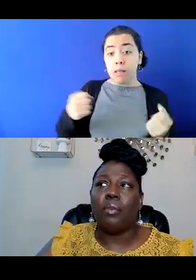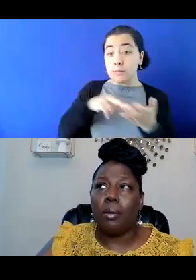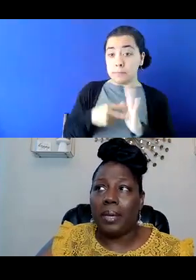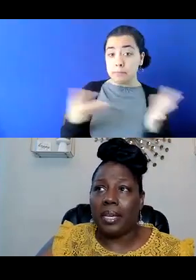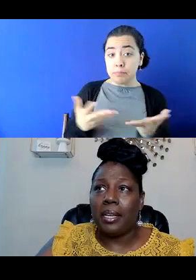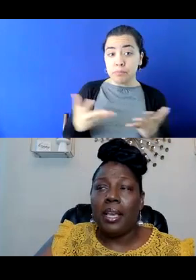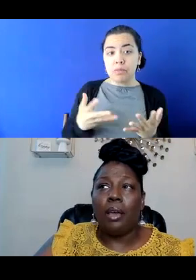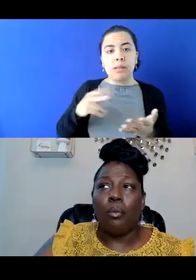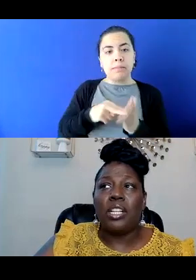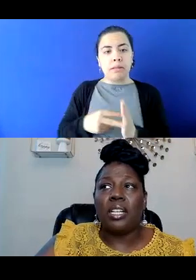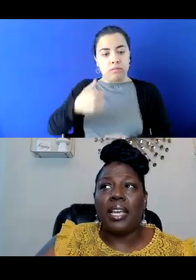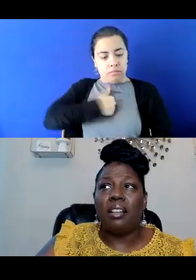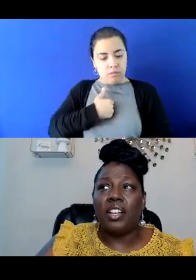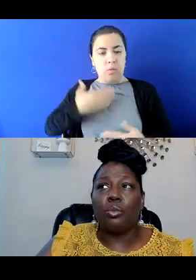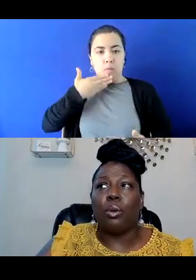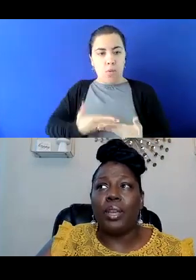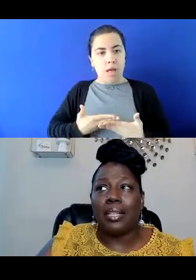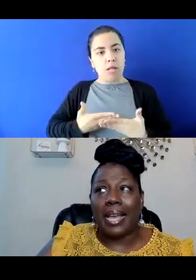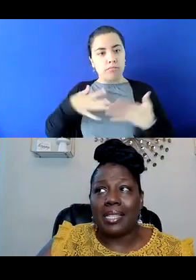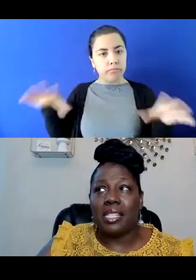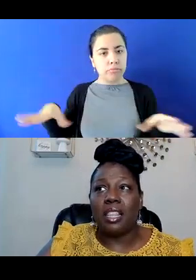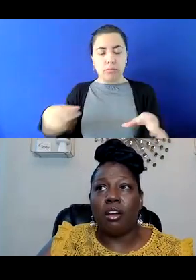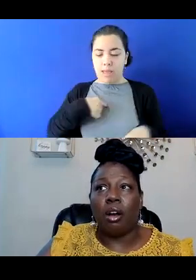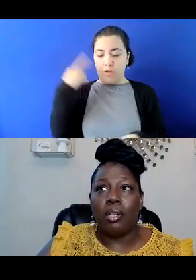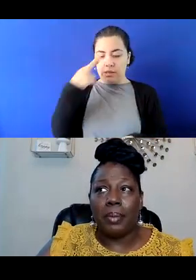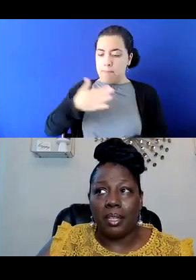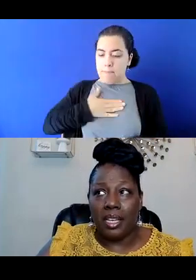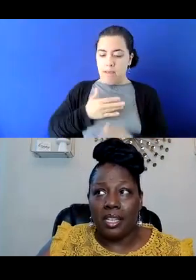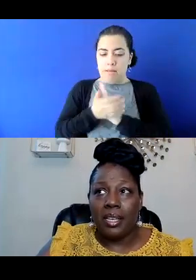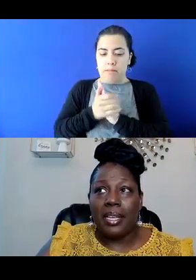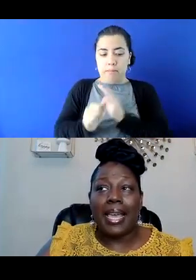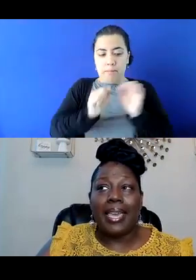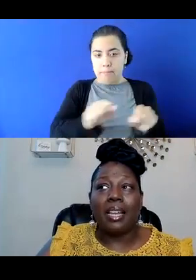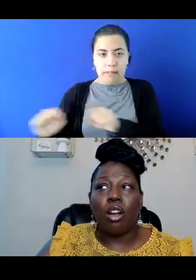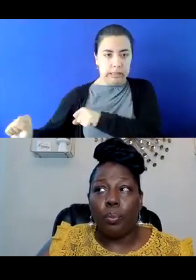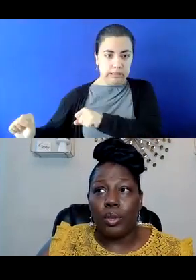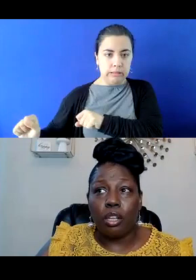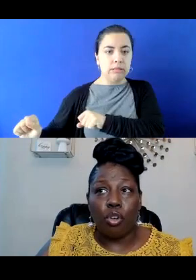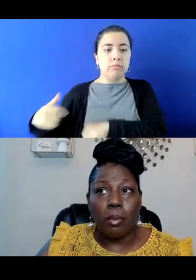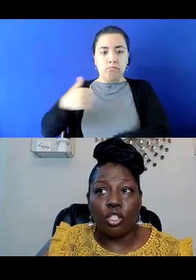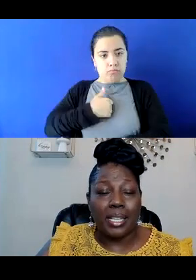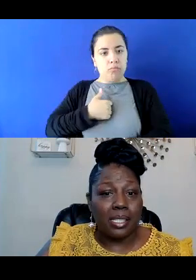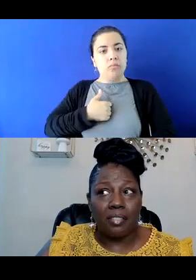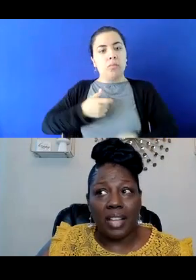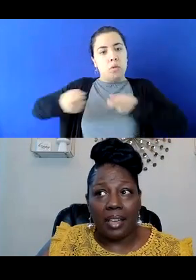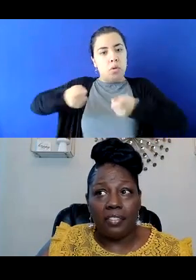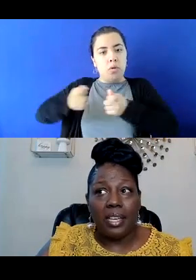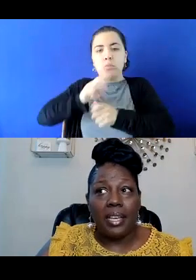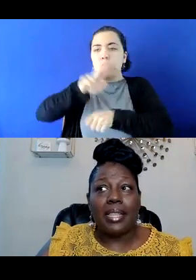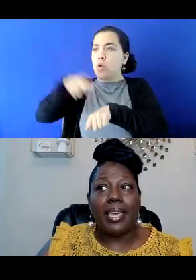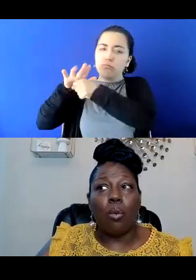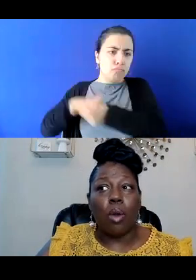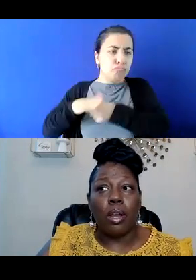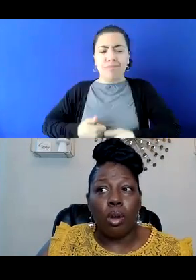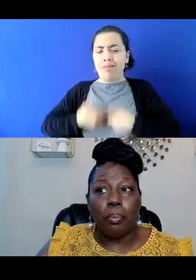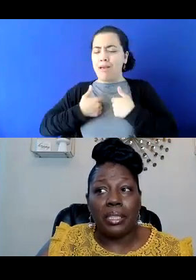state of well-being in which an individual realizes their own abilities, they can cope with the normal stresses of life,